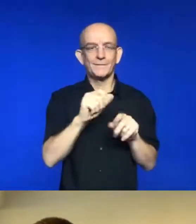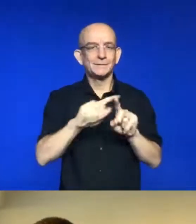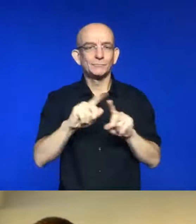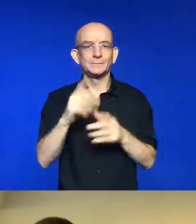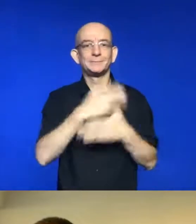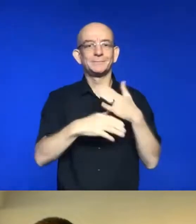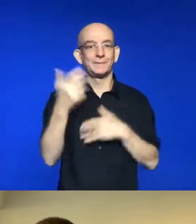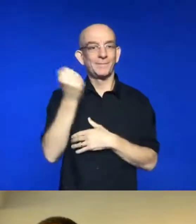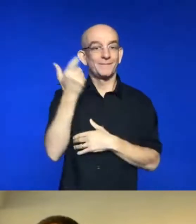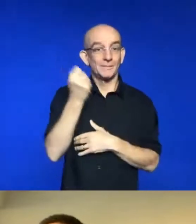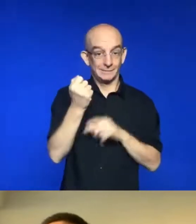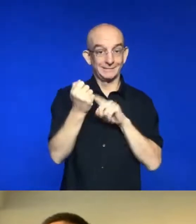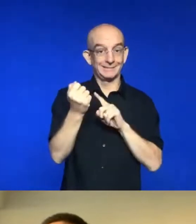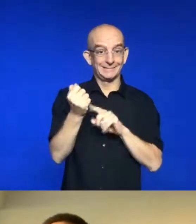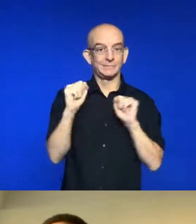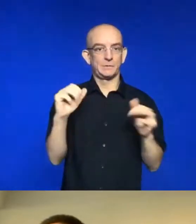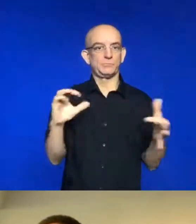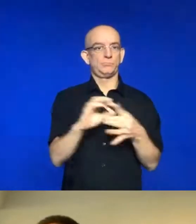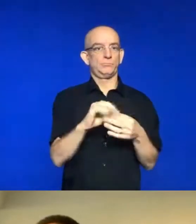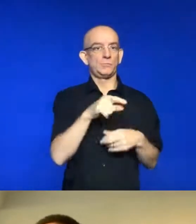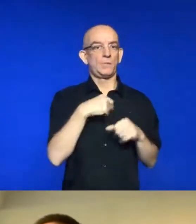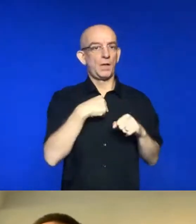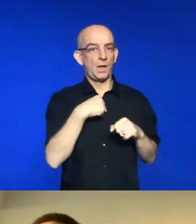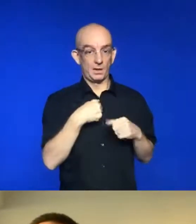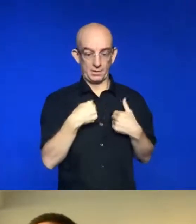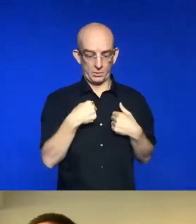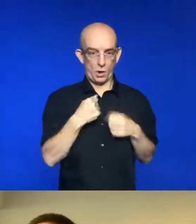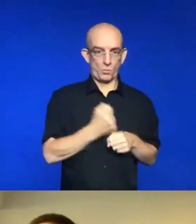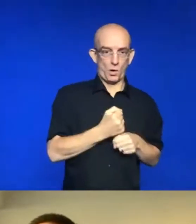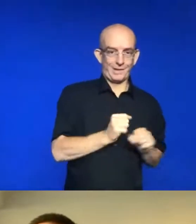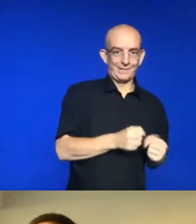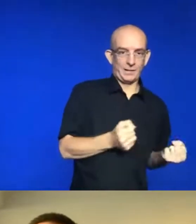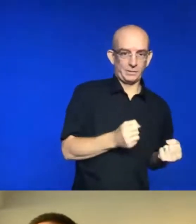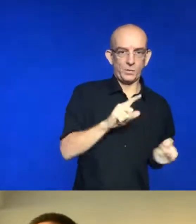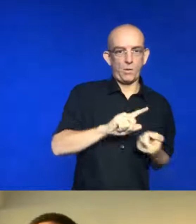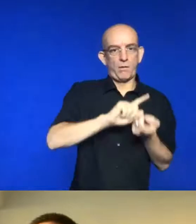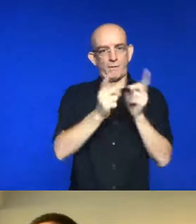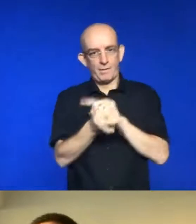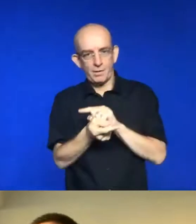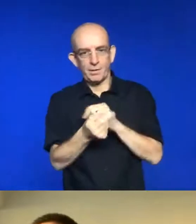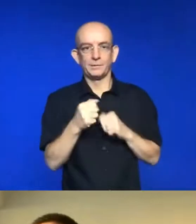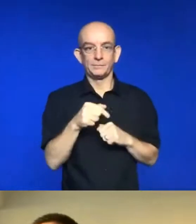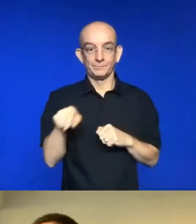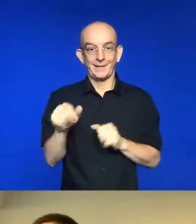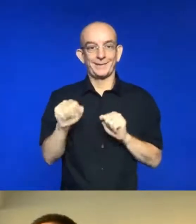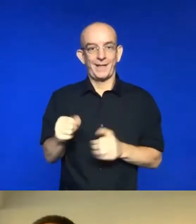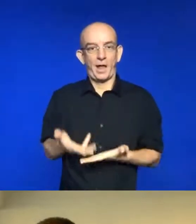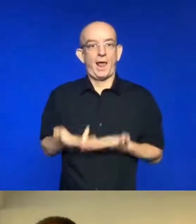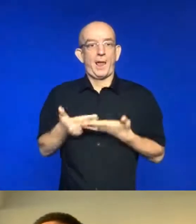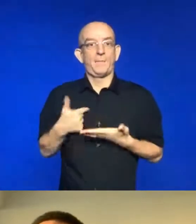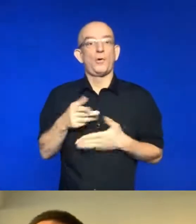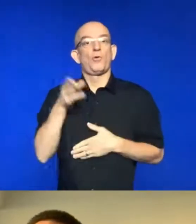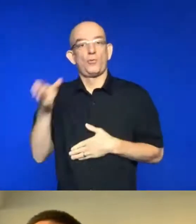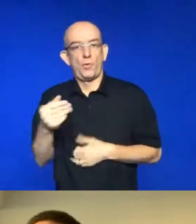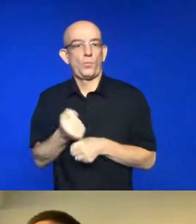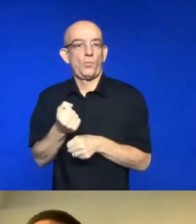undermine socioeconomic inclusion. And I think more and more countries are starting to really think that way. It's not